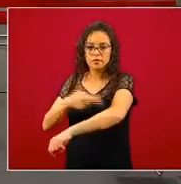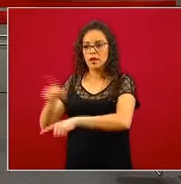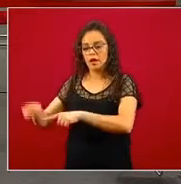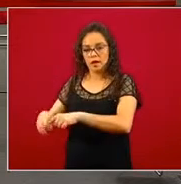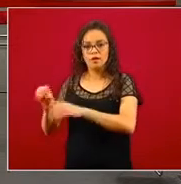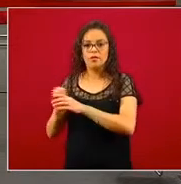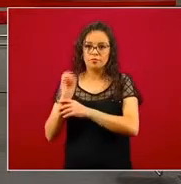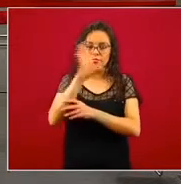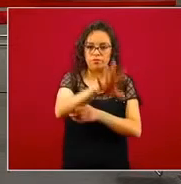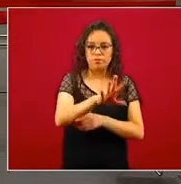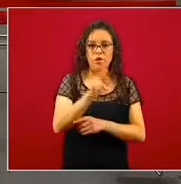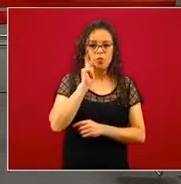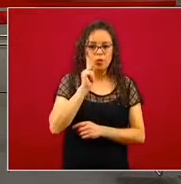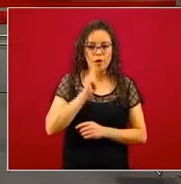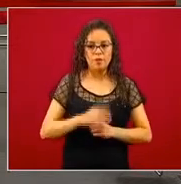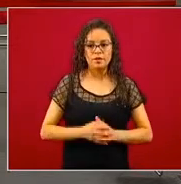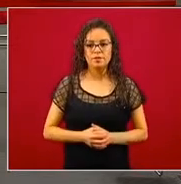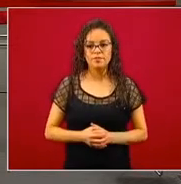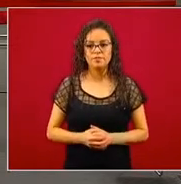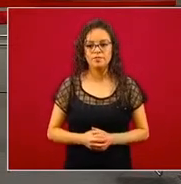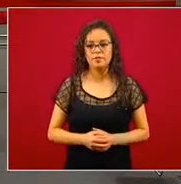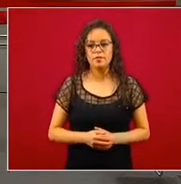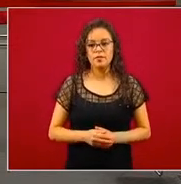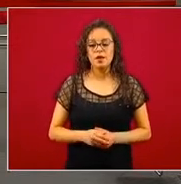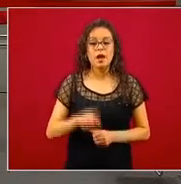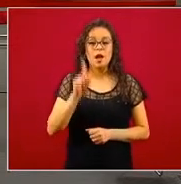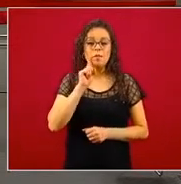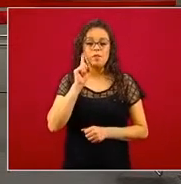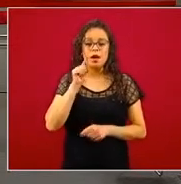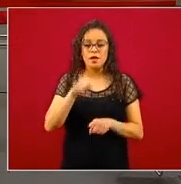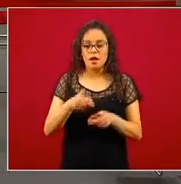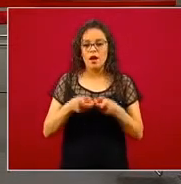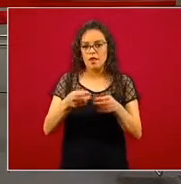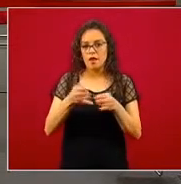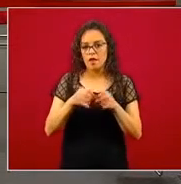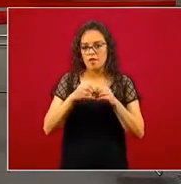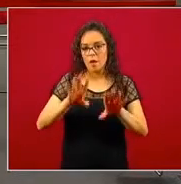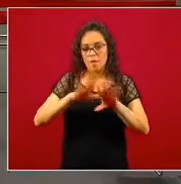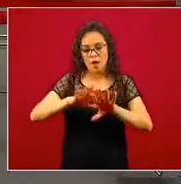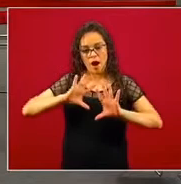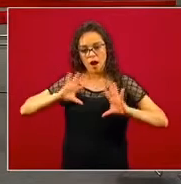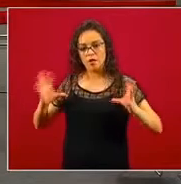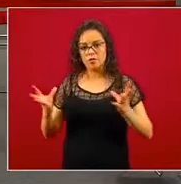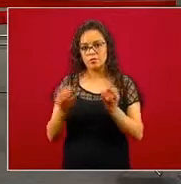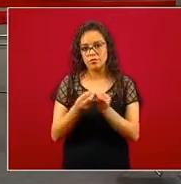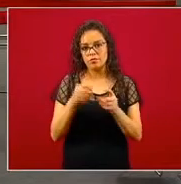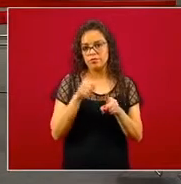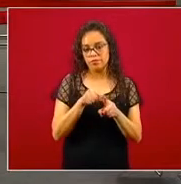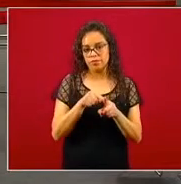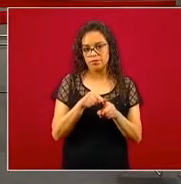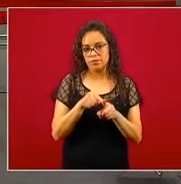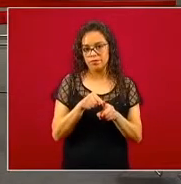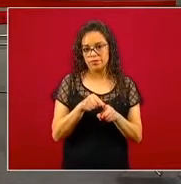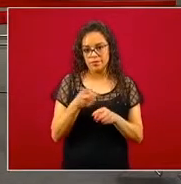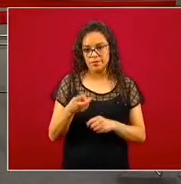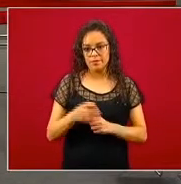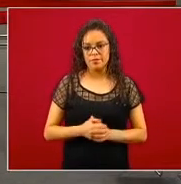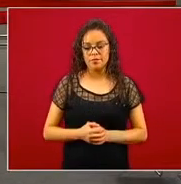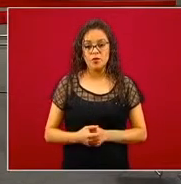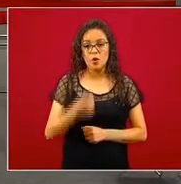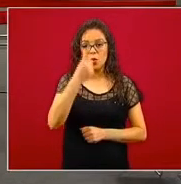already know that if in a certain point they require an extra additional amount of tests, the